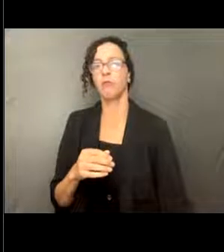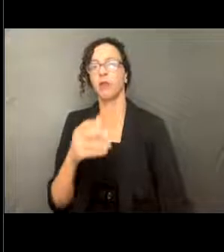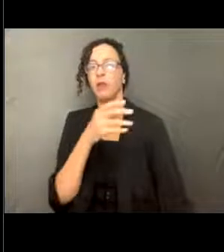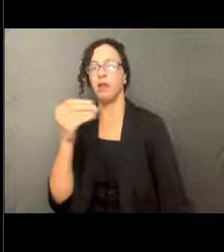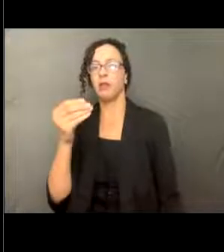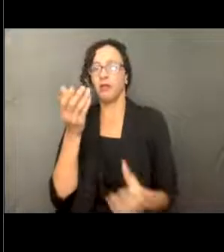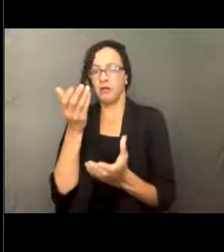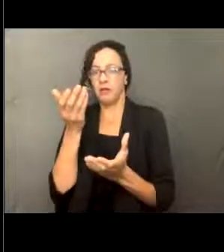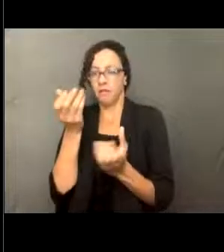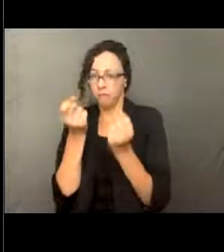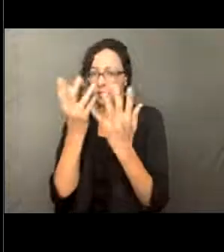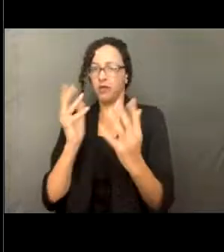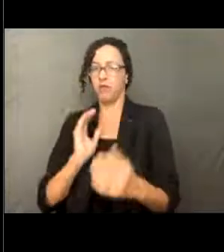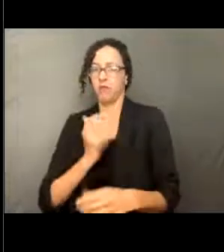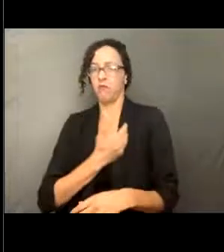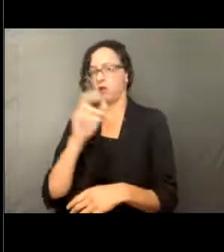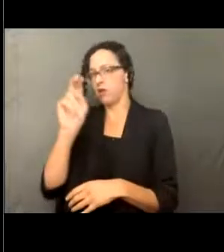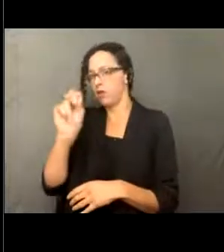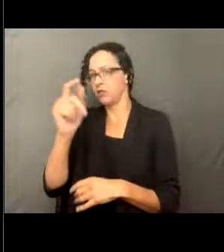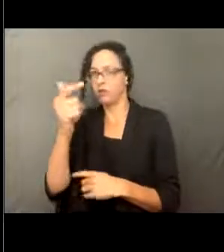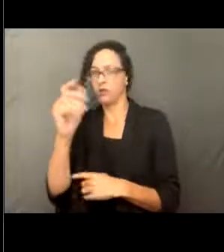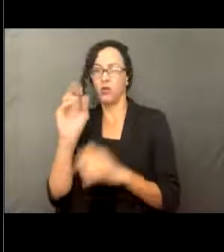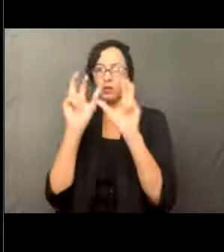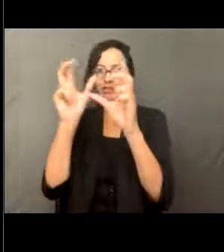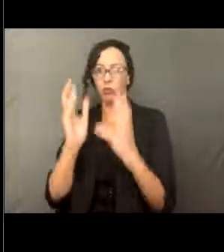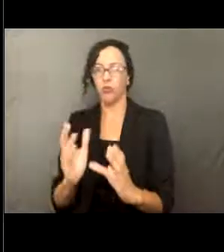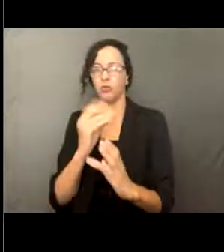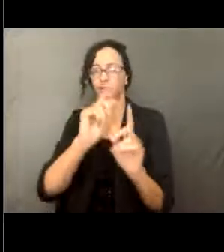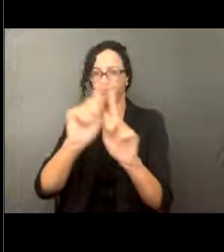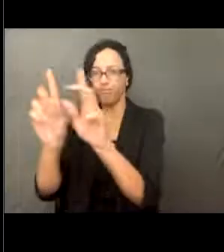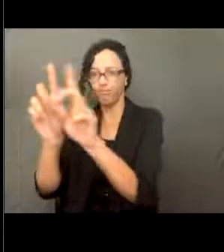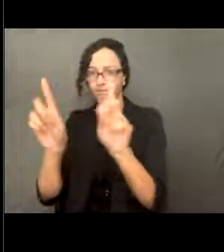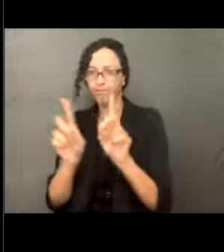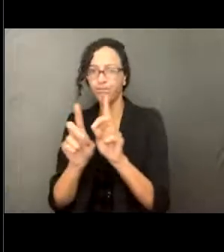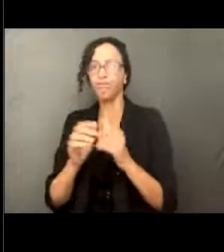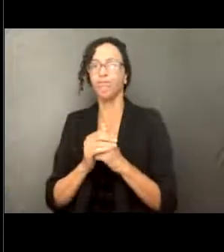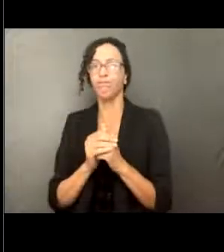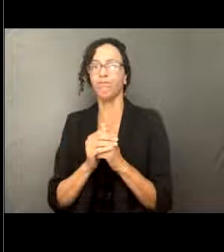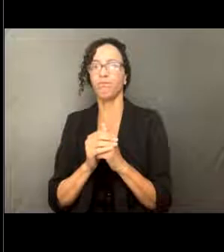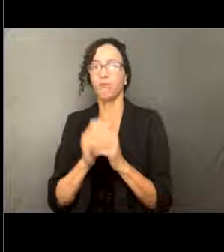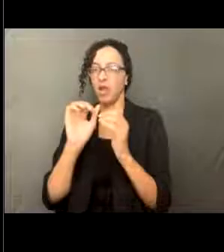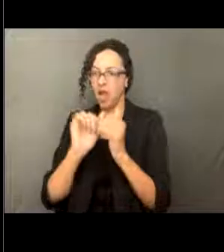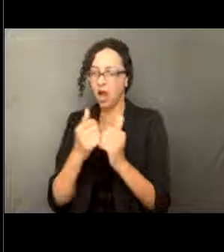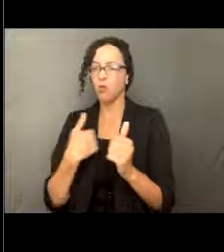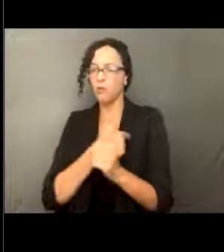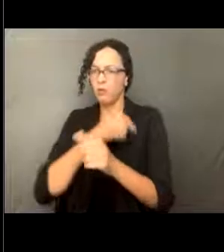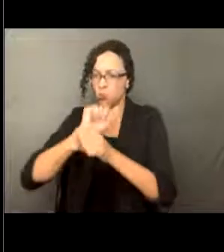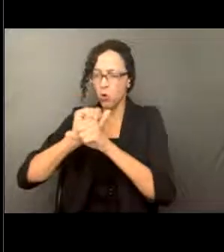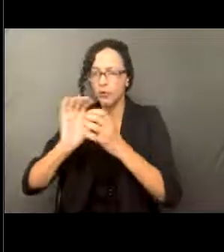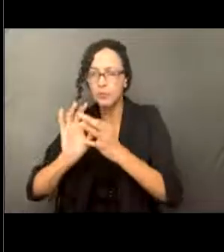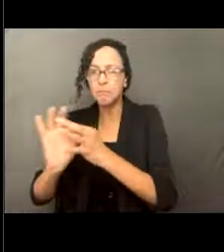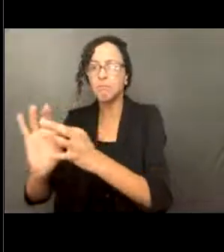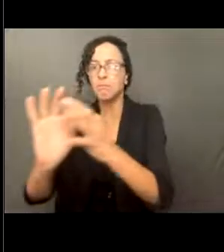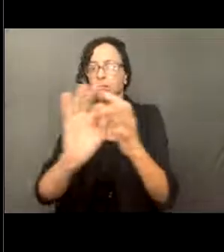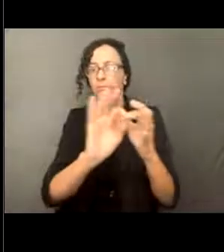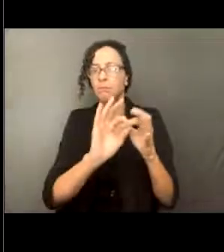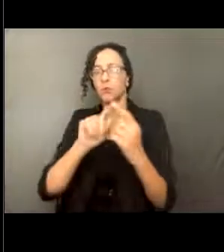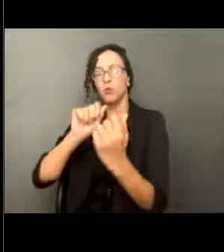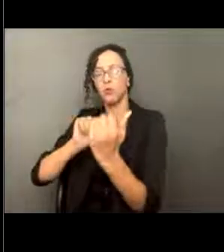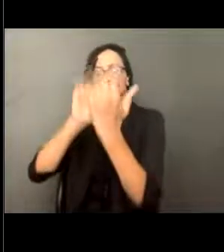NGO stakeholders and partners. And part of how we've been working in unison to address that alignment